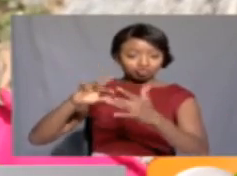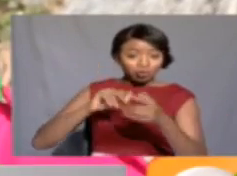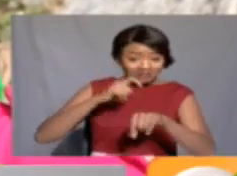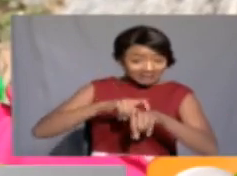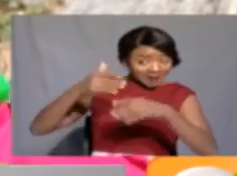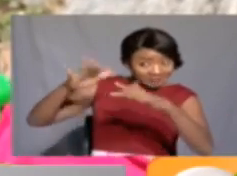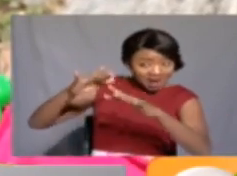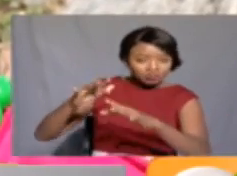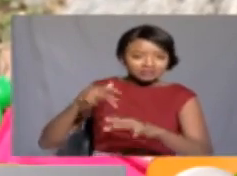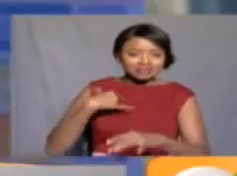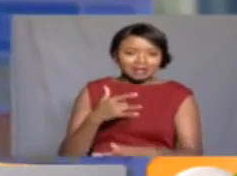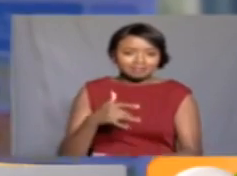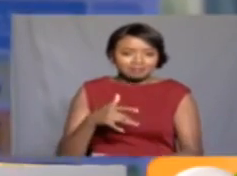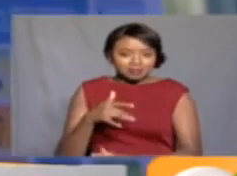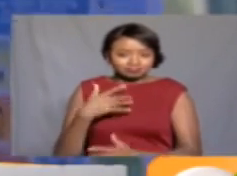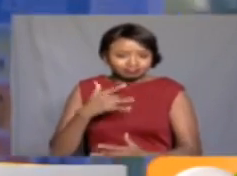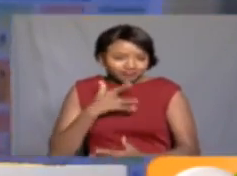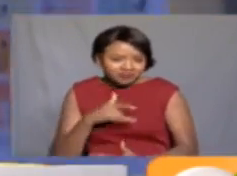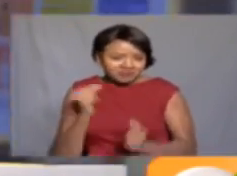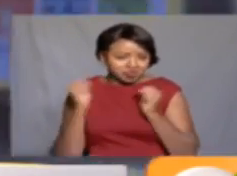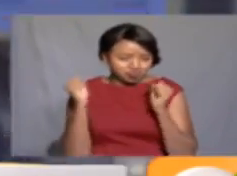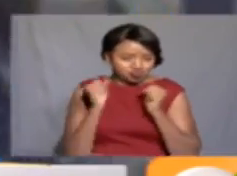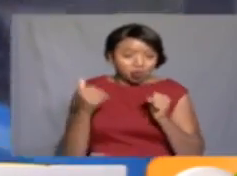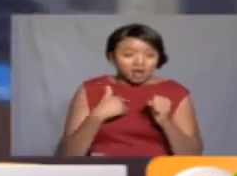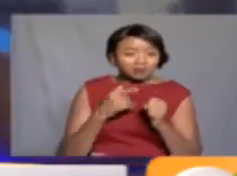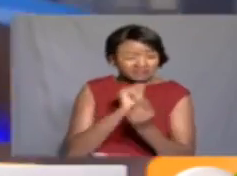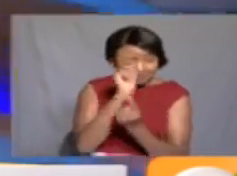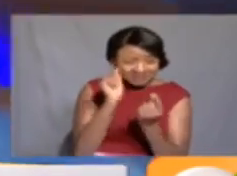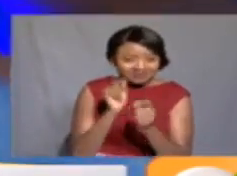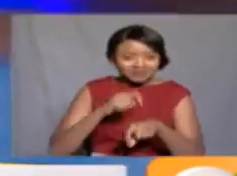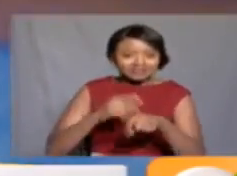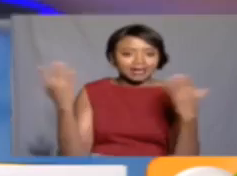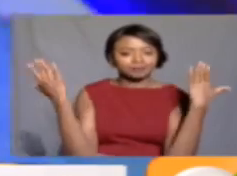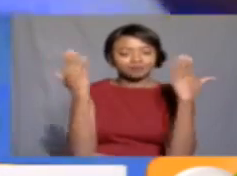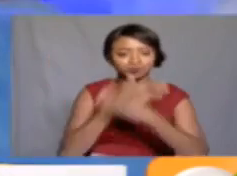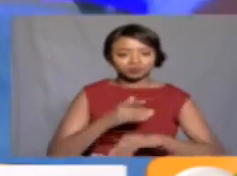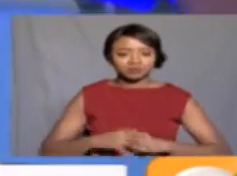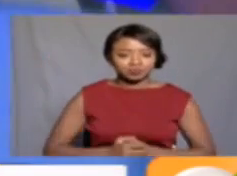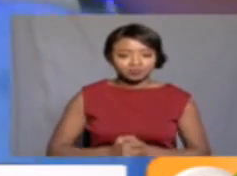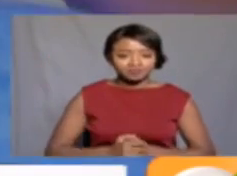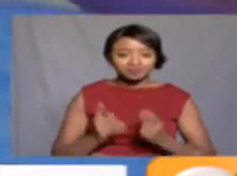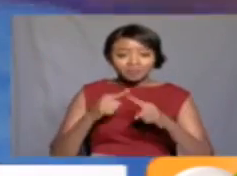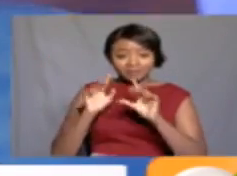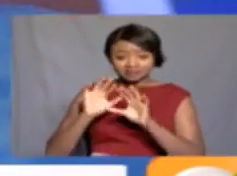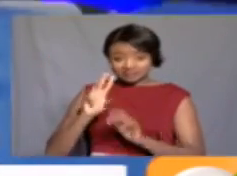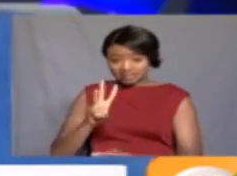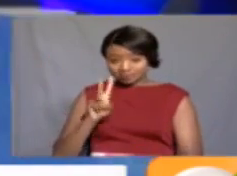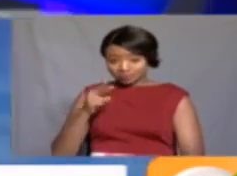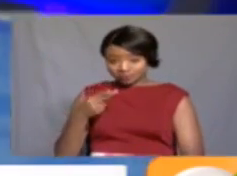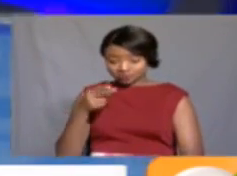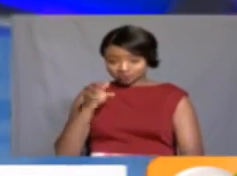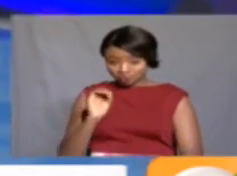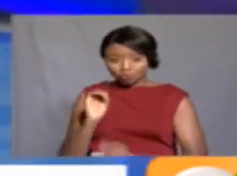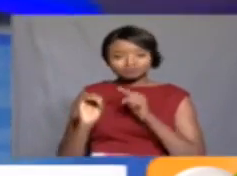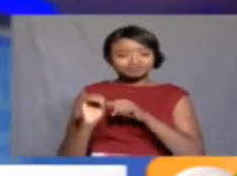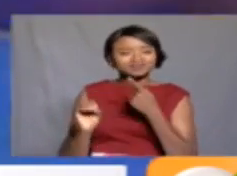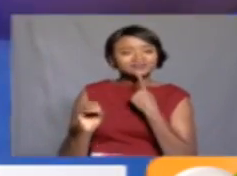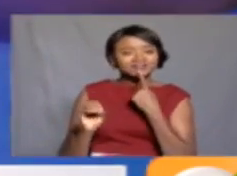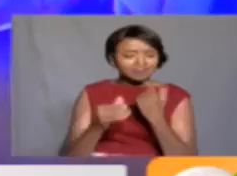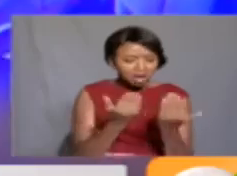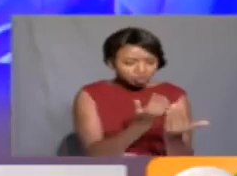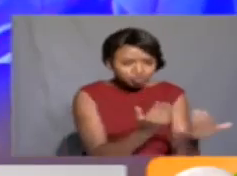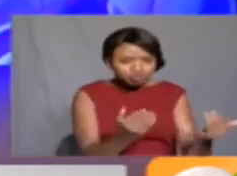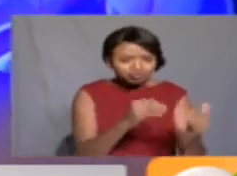to cold, especially at night. Over 80% of pneumonia deaths, according to the World Health Organization and UNICEF, occur among